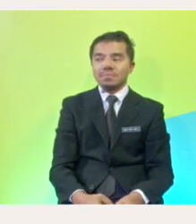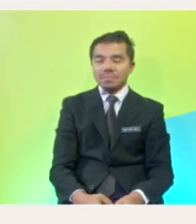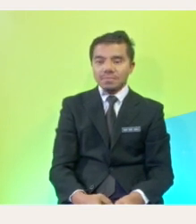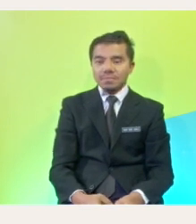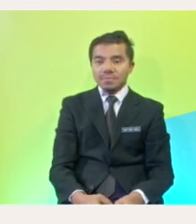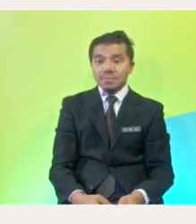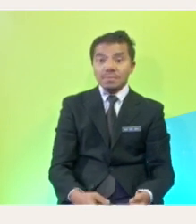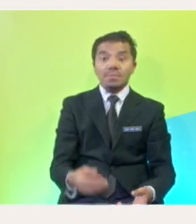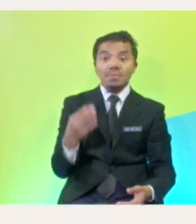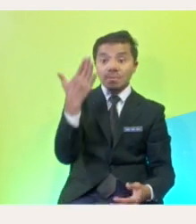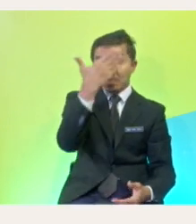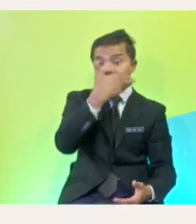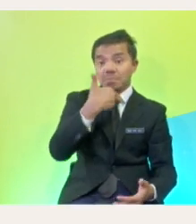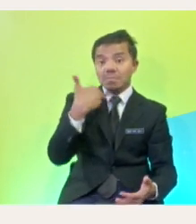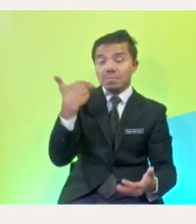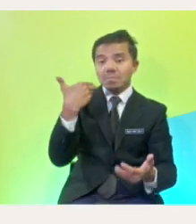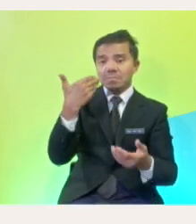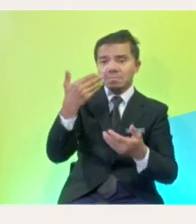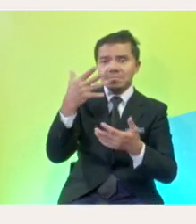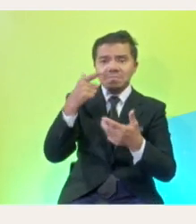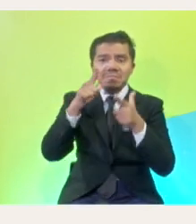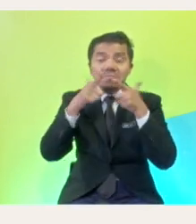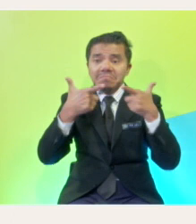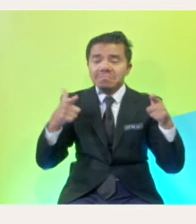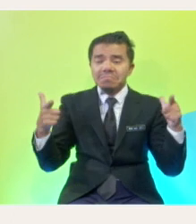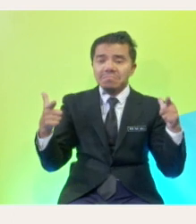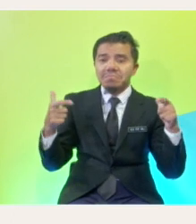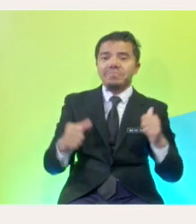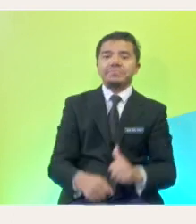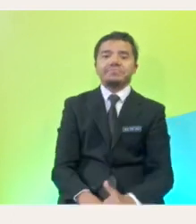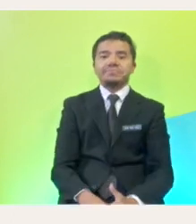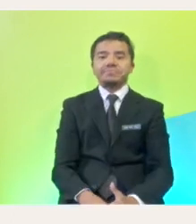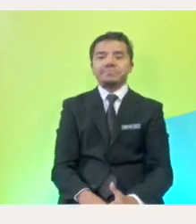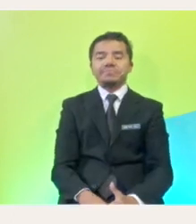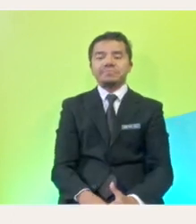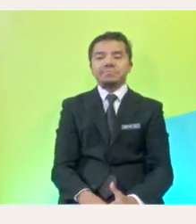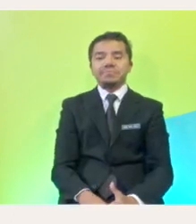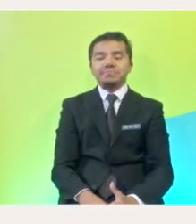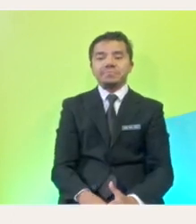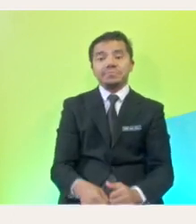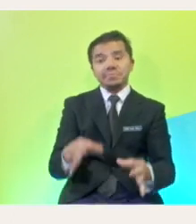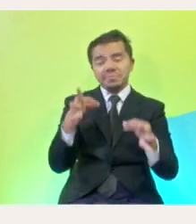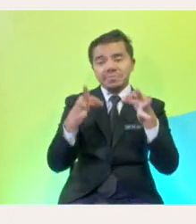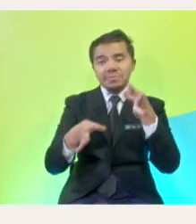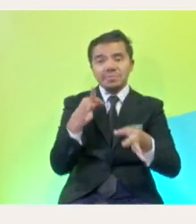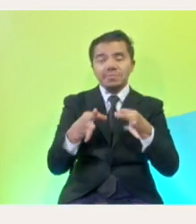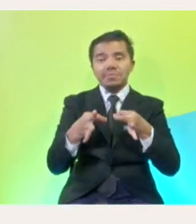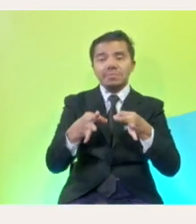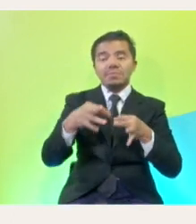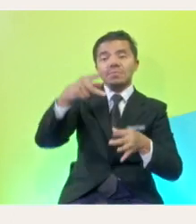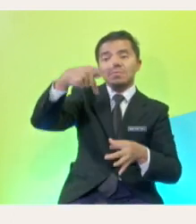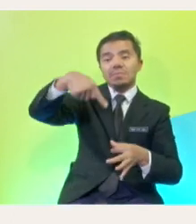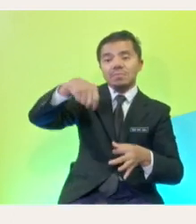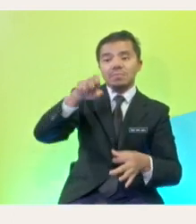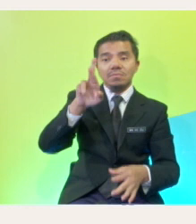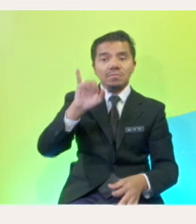droop. Have you seen people like this? Yes, so yes, this yes. is because of peripheral nervous system is not functioning. Okay. Okay, and